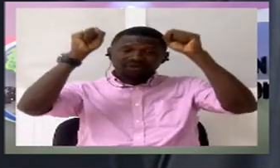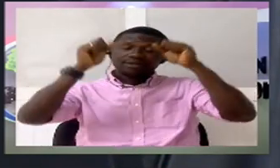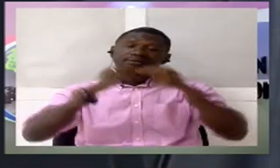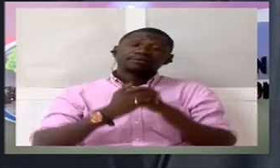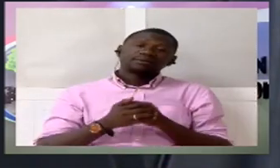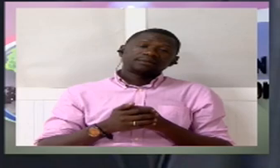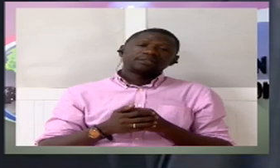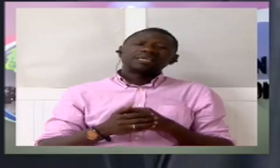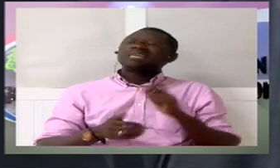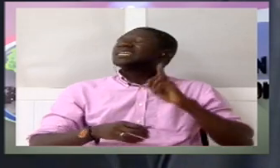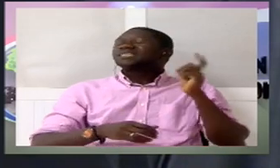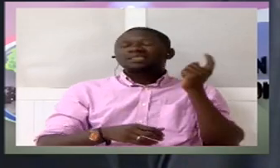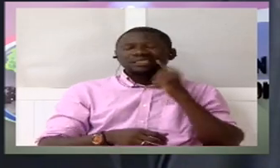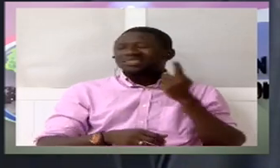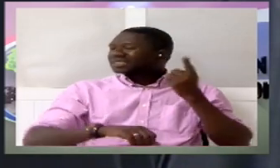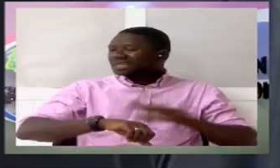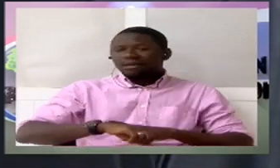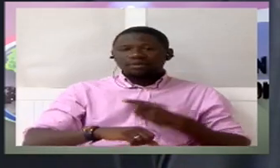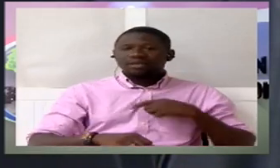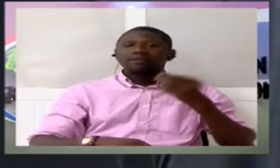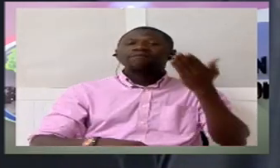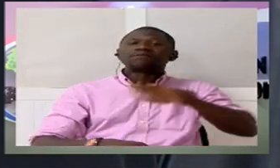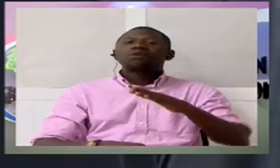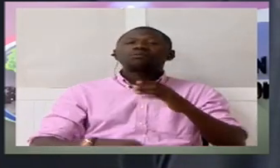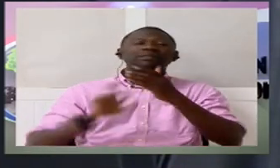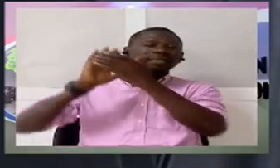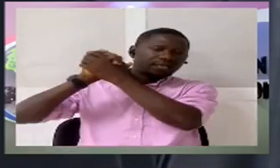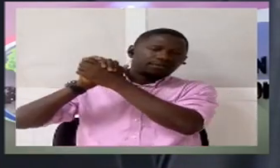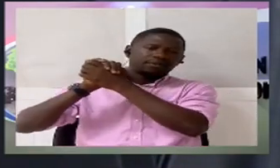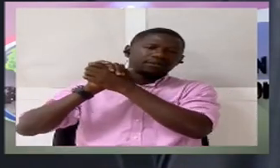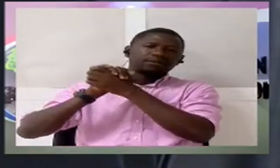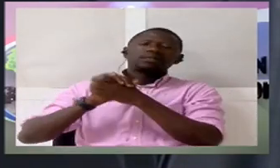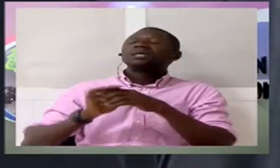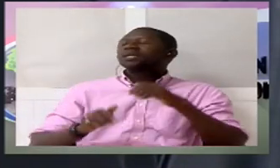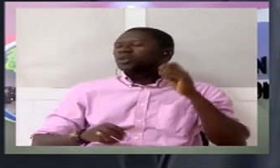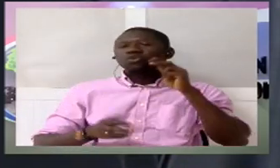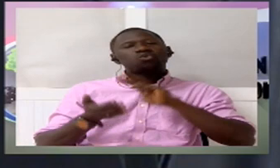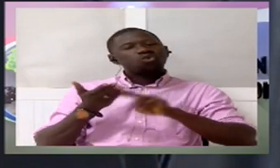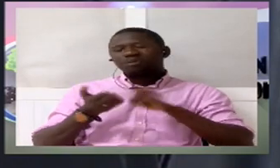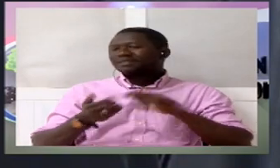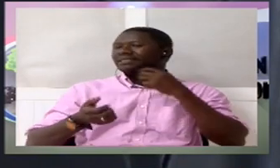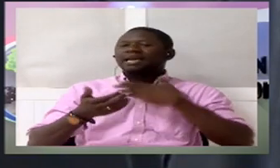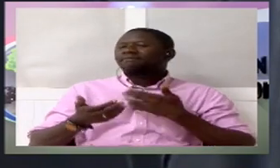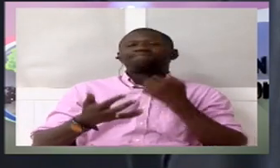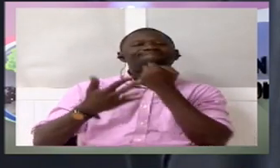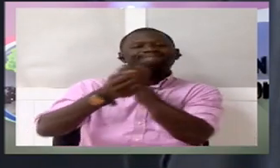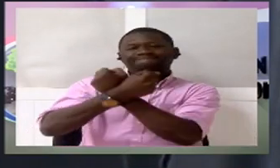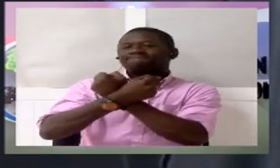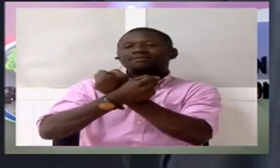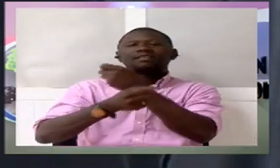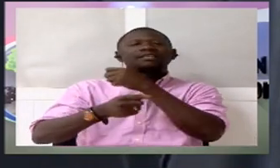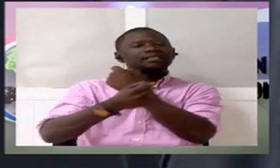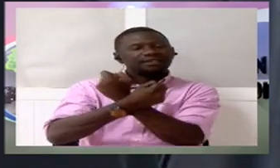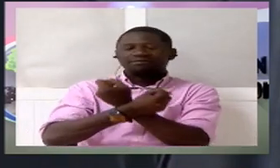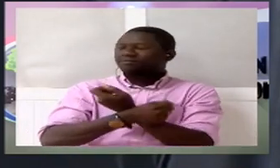na na tajoro. Each time he comes back from Libya. Ka arrestle. He usually gets arrested. Yahya Jammeh tarra mo